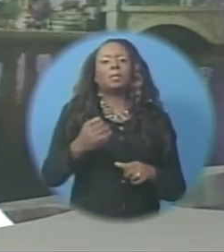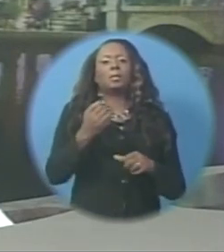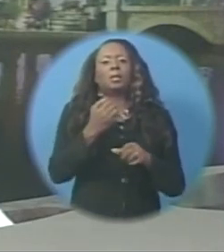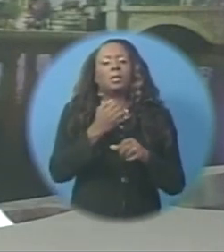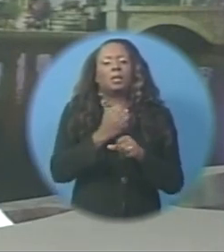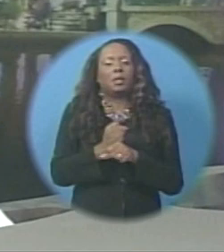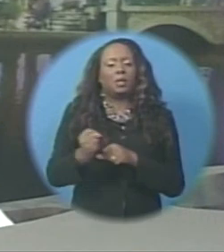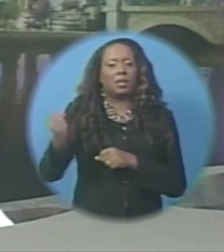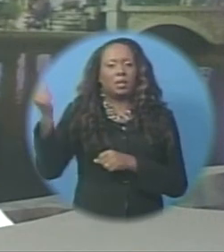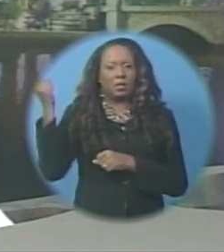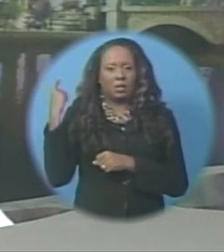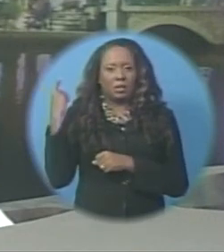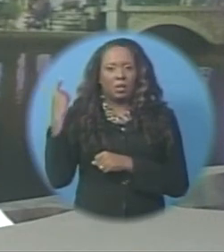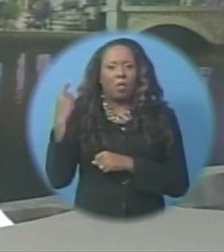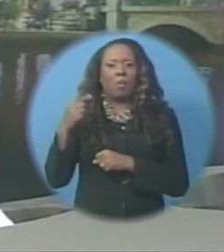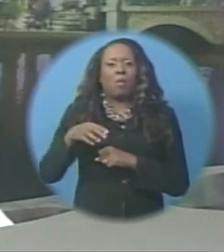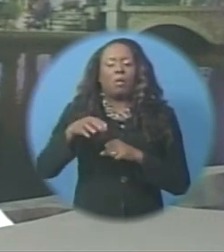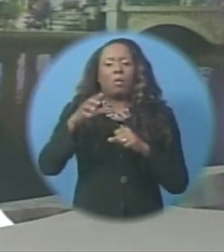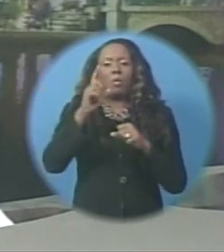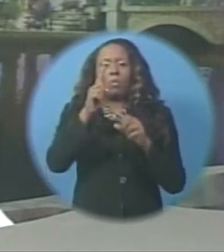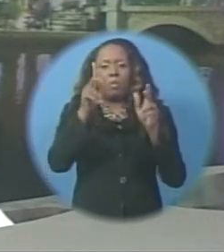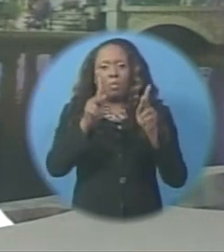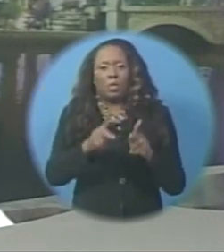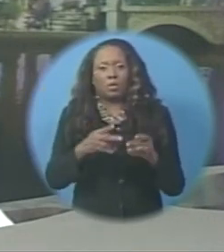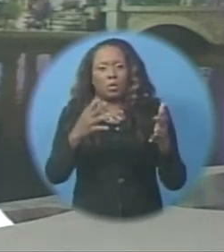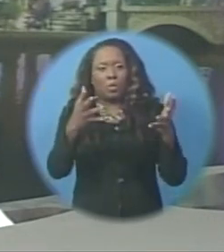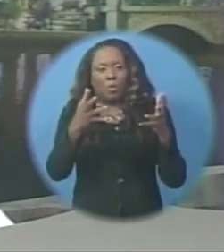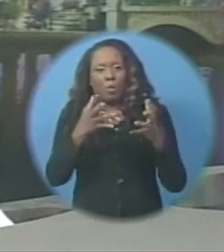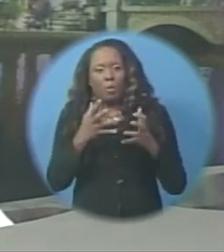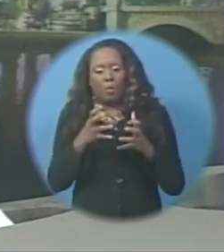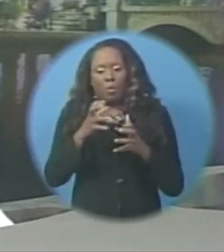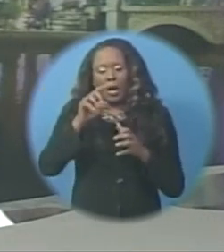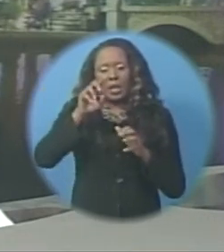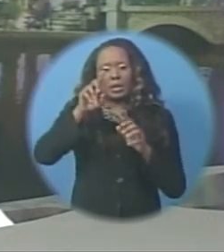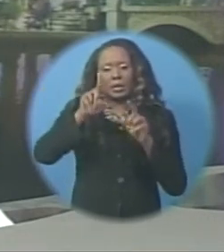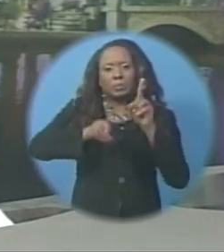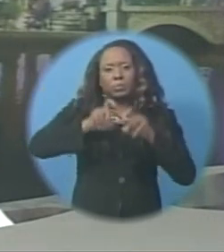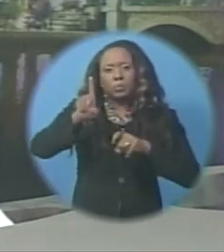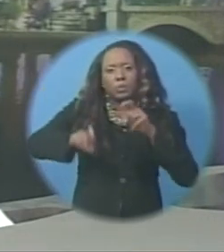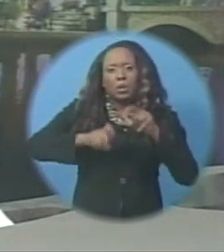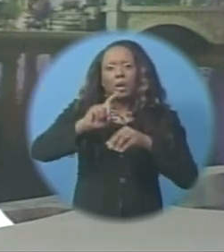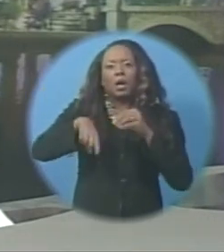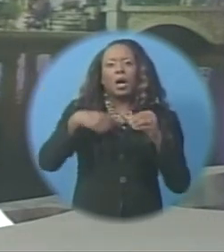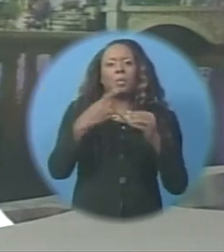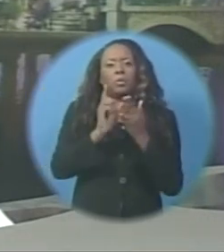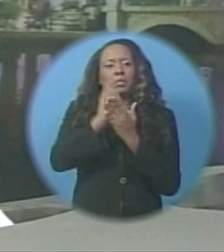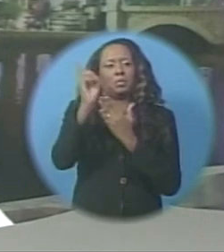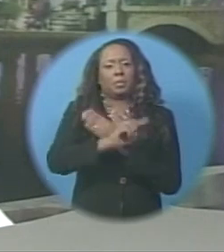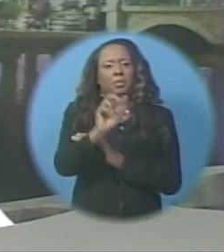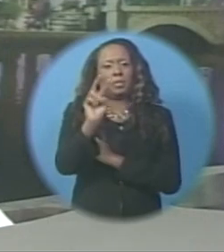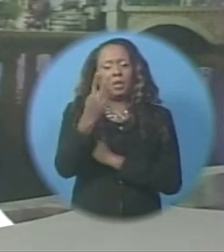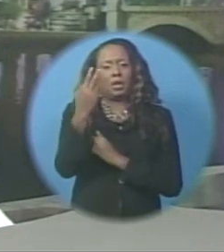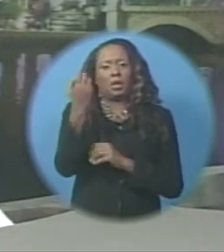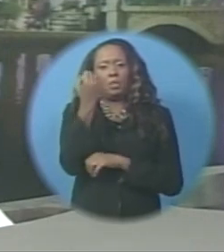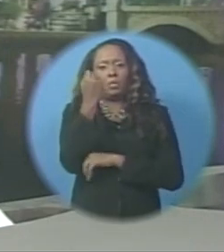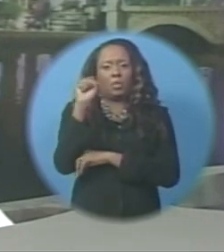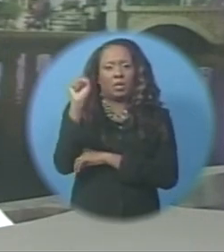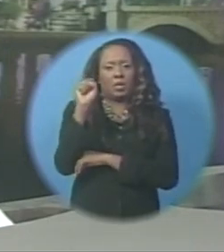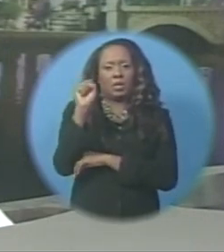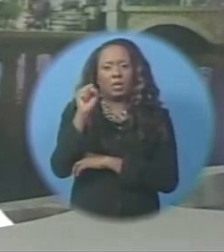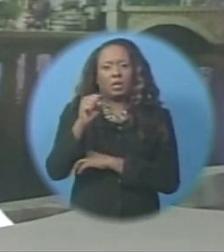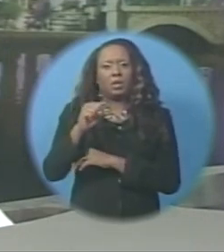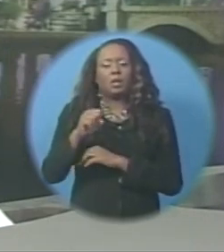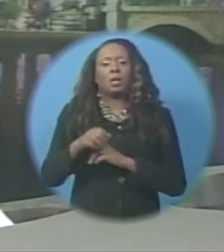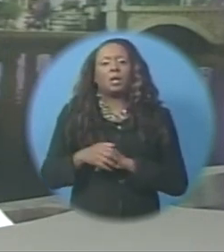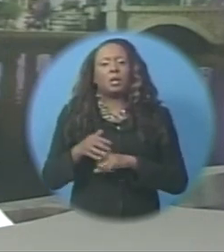earlier demanded a judicial public inquiry into the December 2nd protest. This as he accused Premier Michael Dunkley